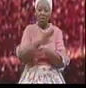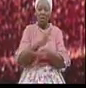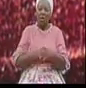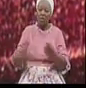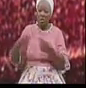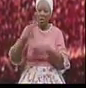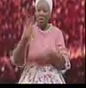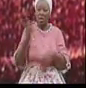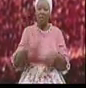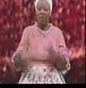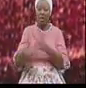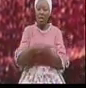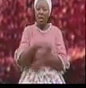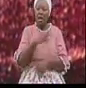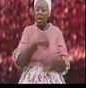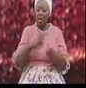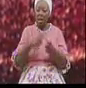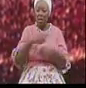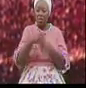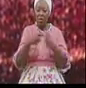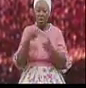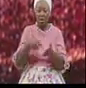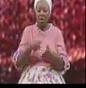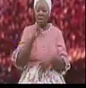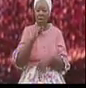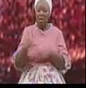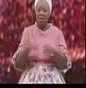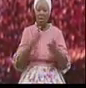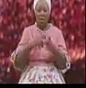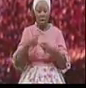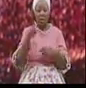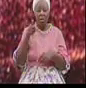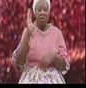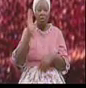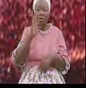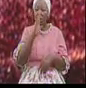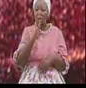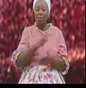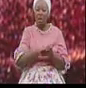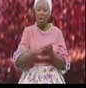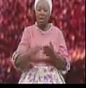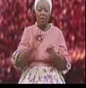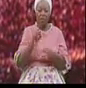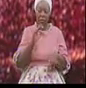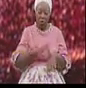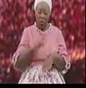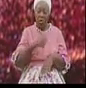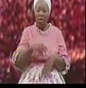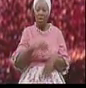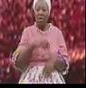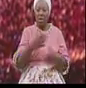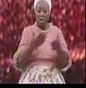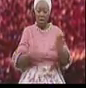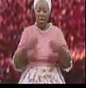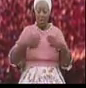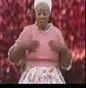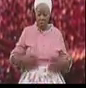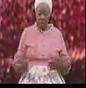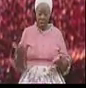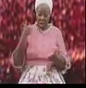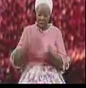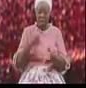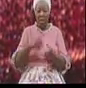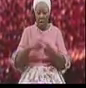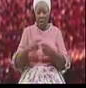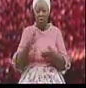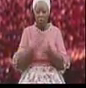when this is done, then he'll be clean. If he touches the dead body again, it becomes unclean. You have